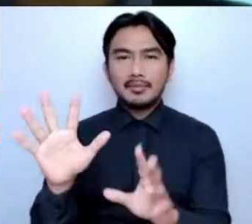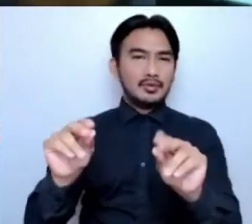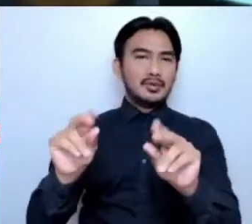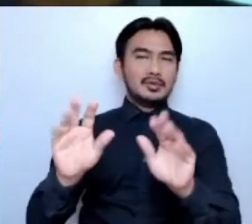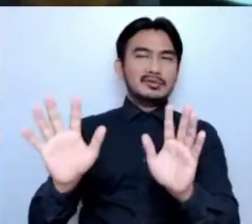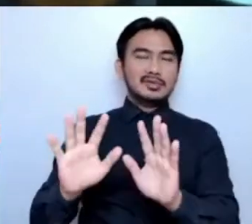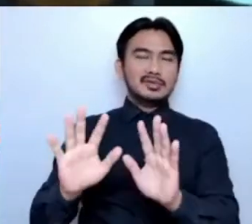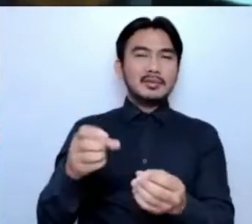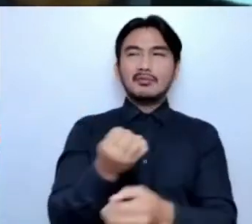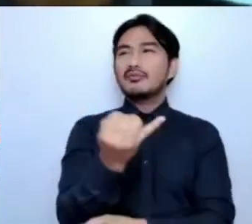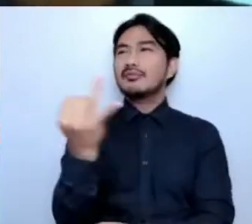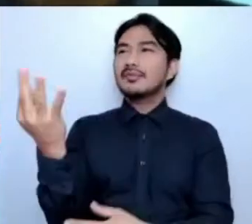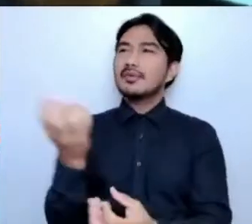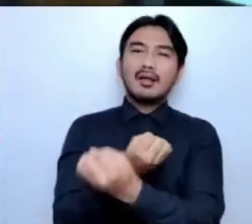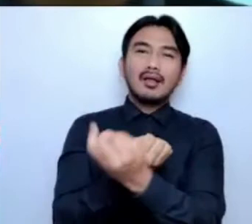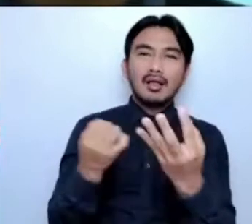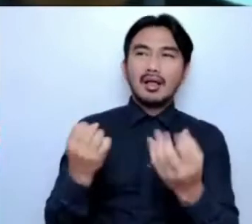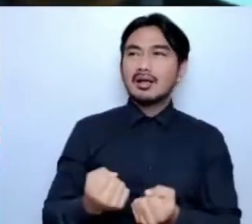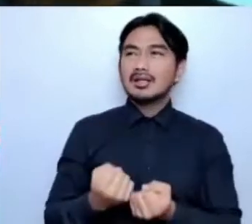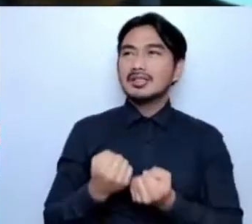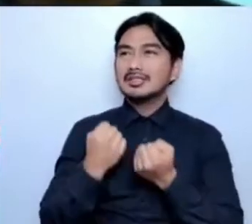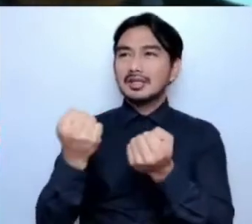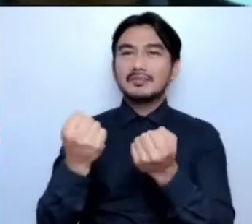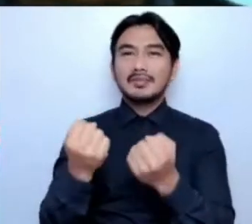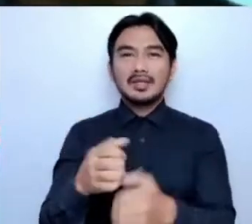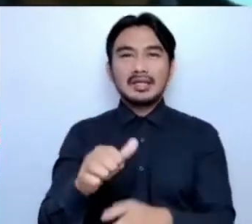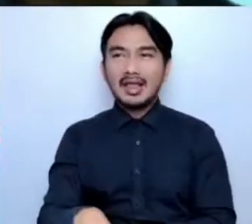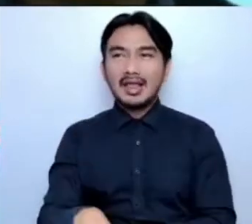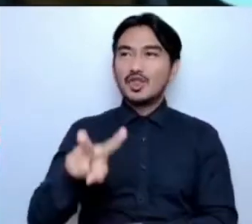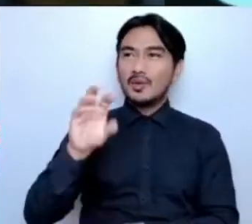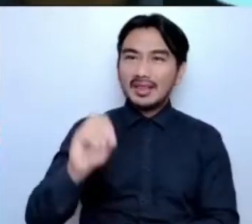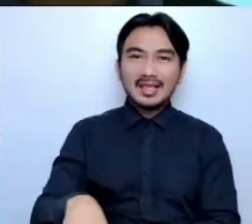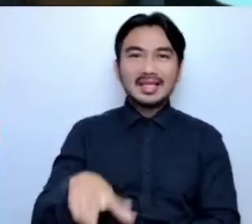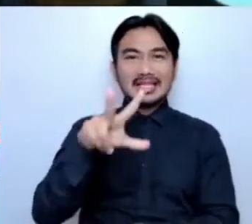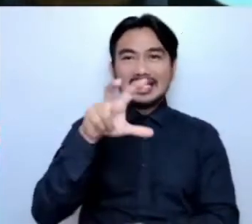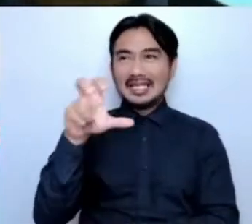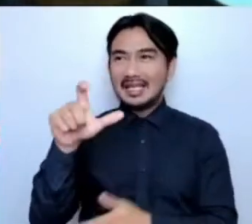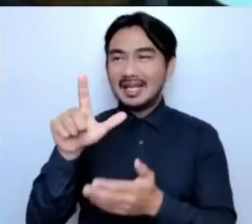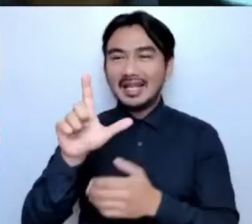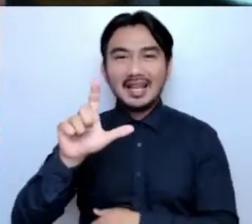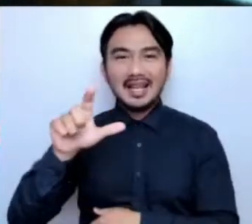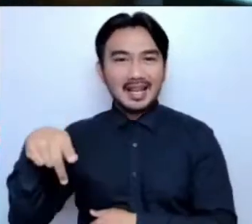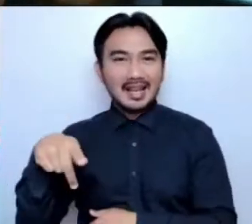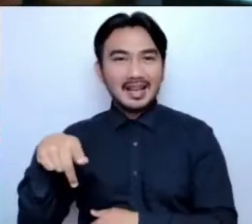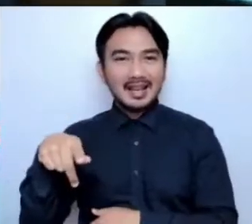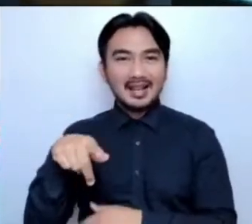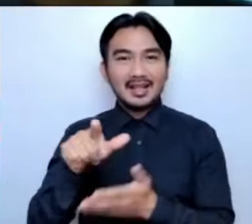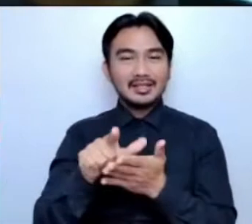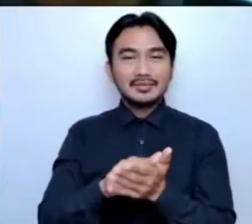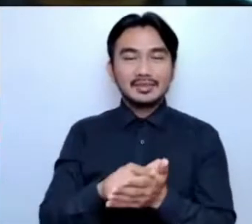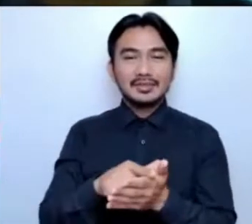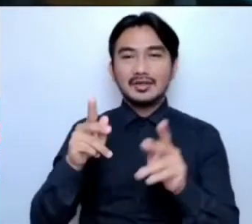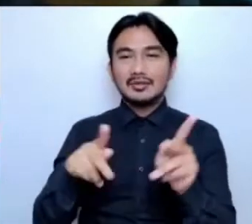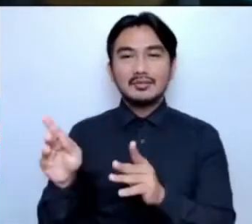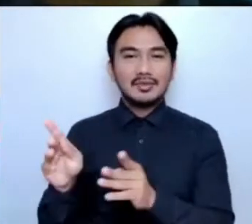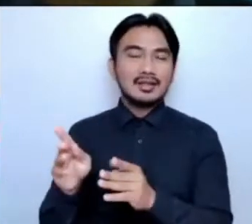It's not whether you submit 10 or 20 or 300 lesson plans. As long as your lone lesson plan